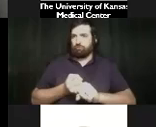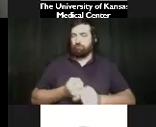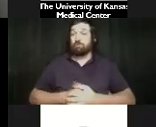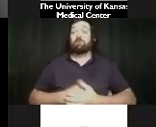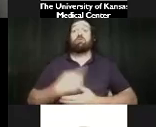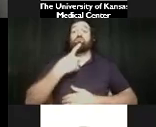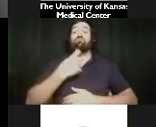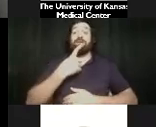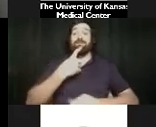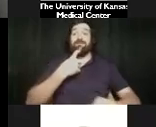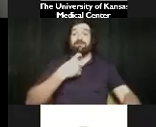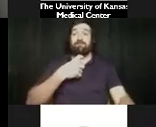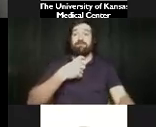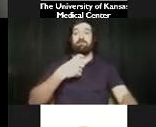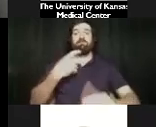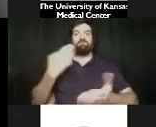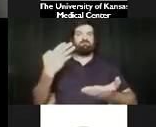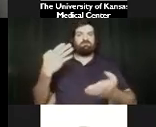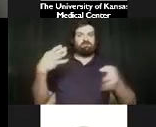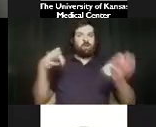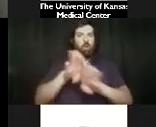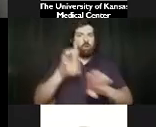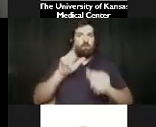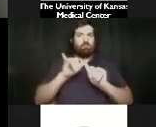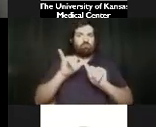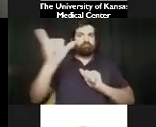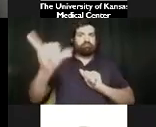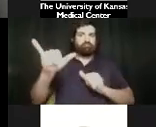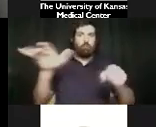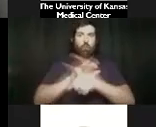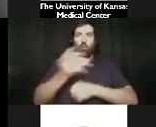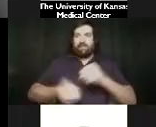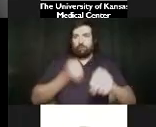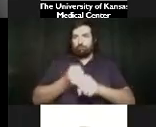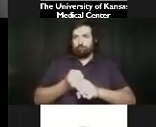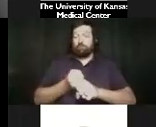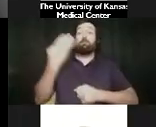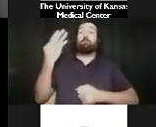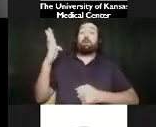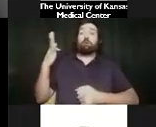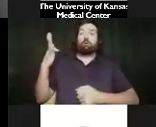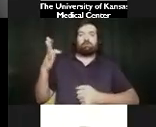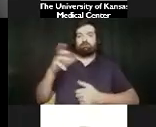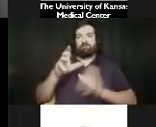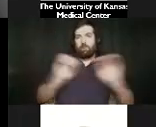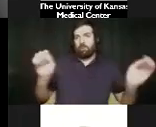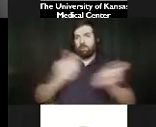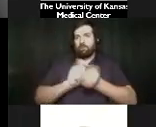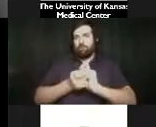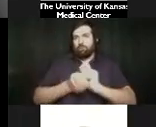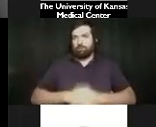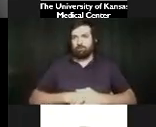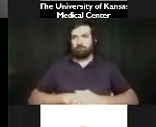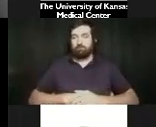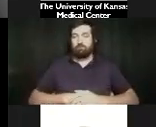is countries where they closed the school for essentially the entire year, and blue was largely unaffected. So the impact